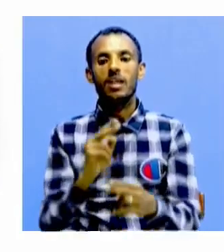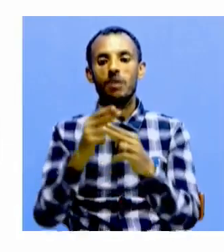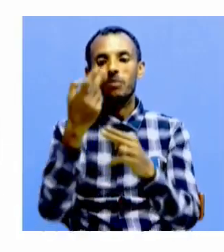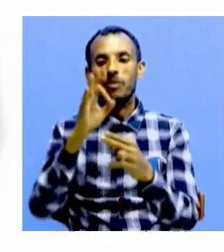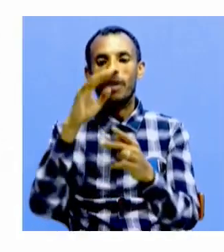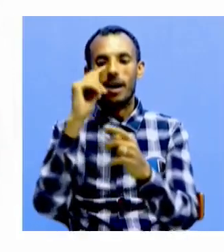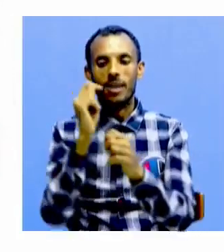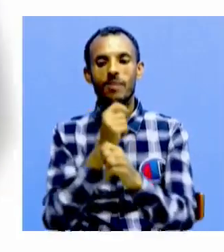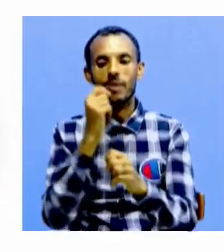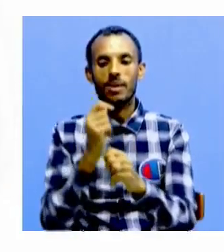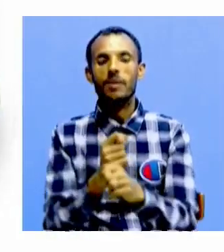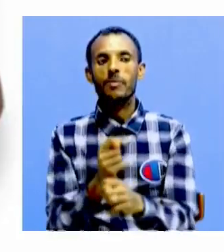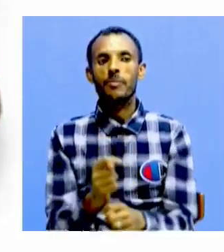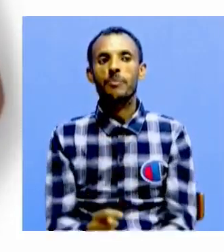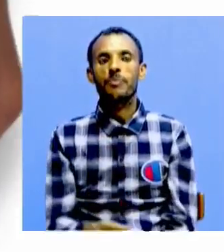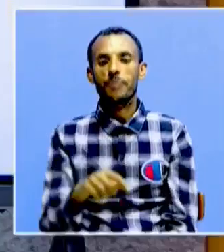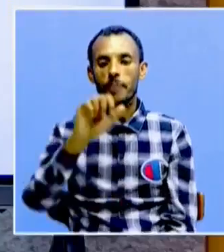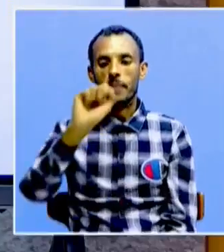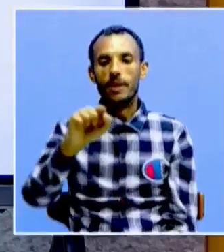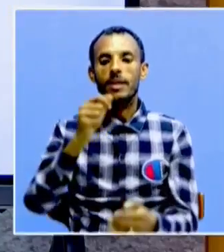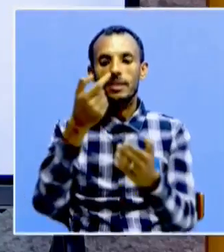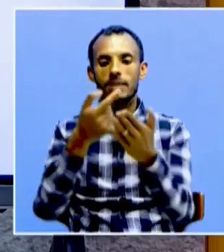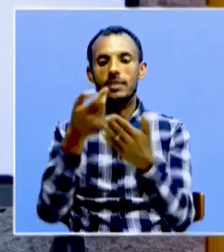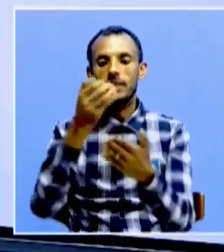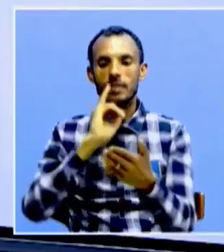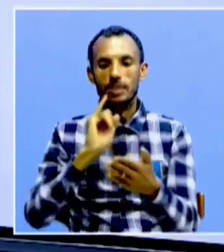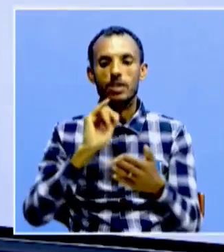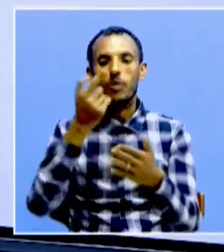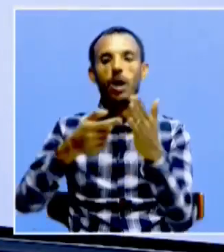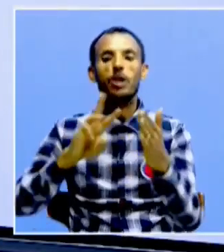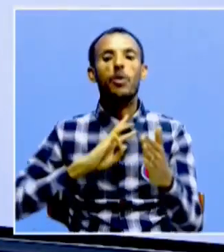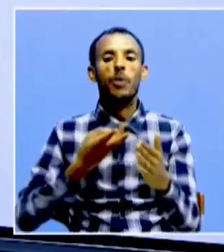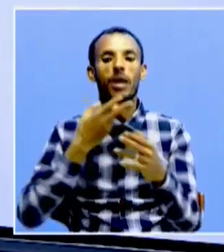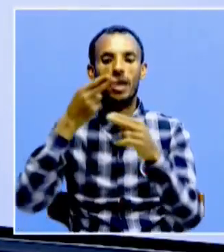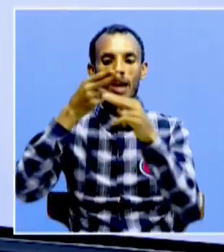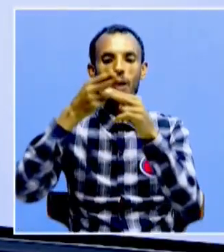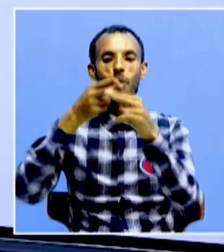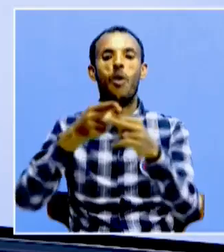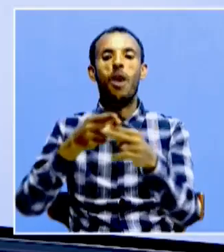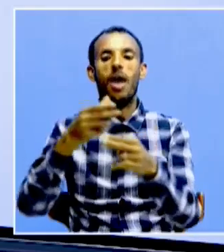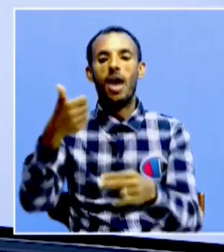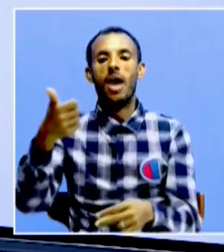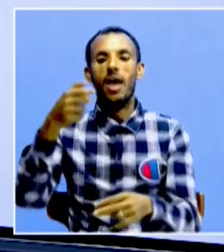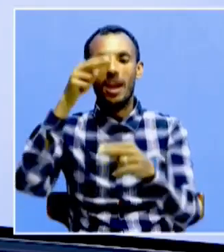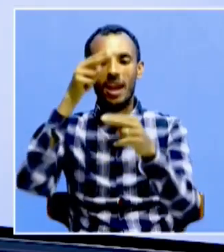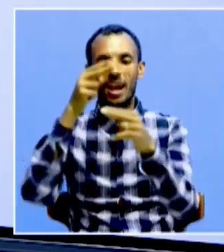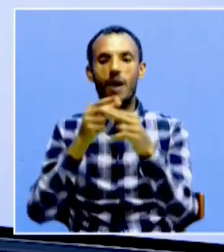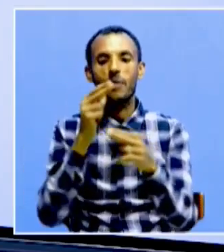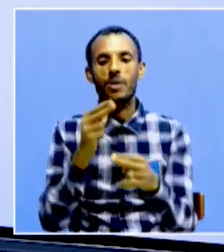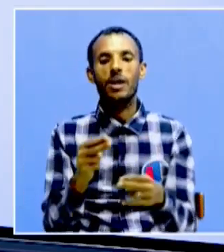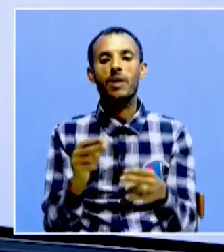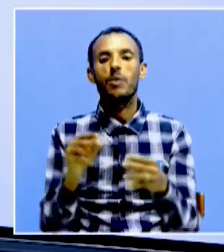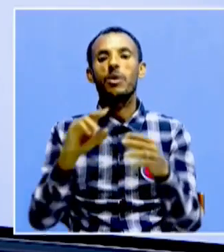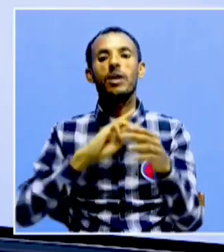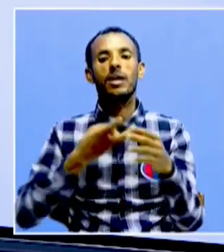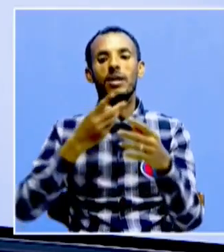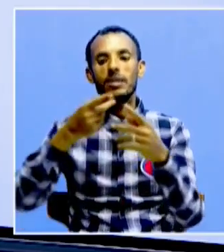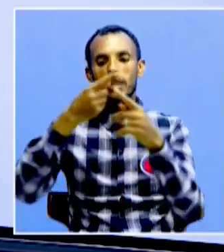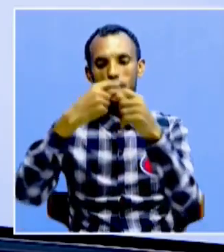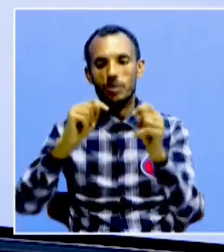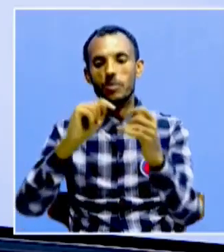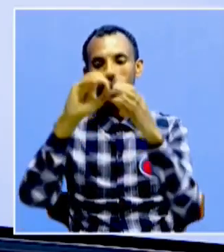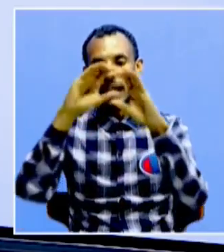Activities. Yeah? This is what we call what? A noun, right? And we try to classify nouns